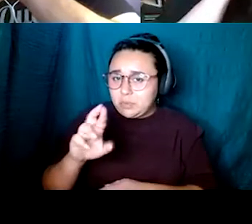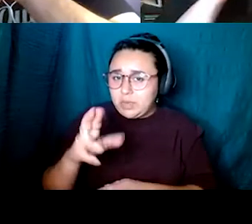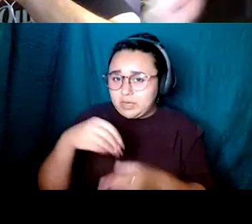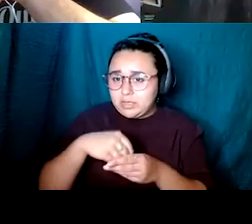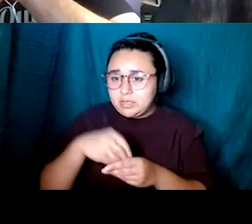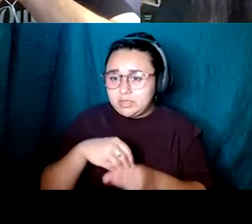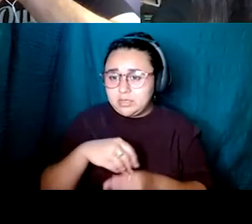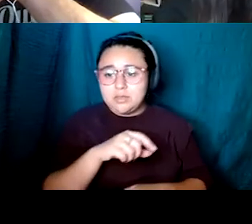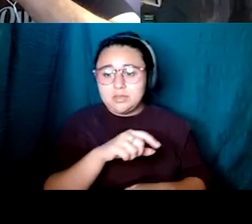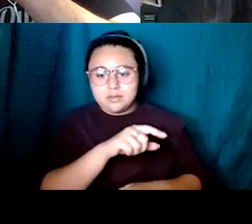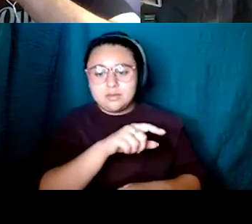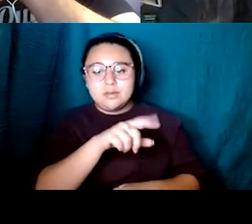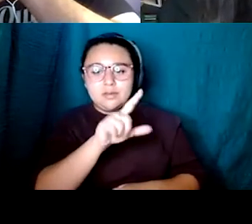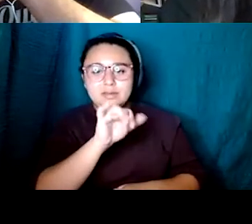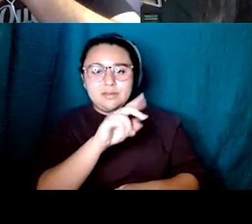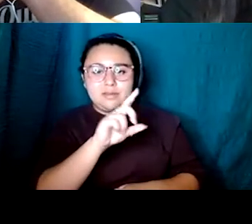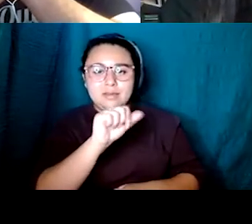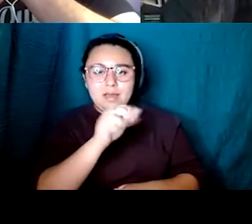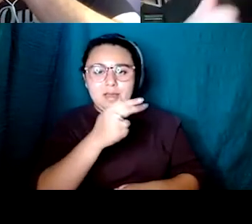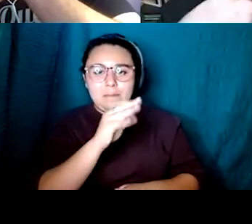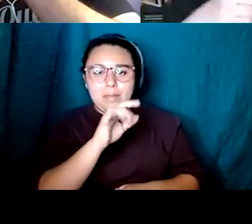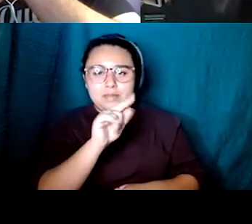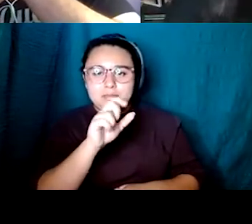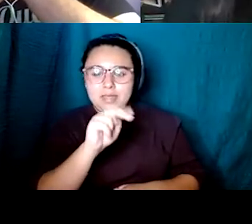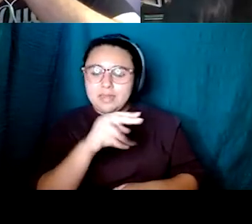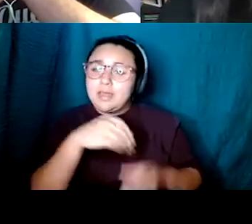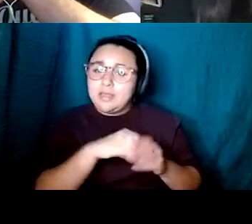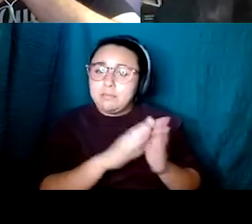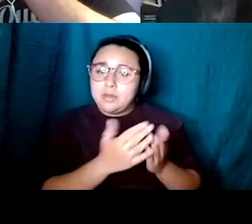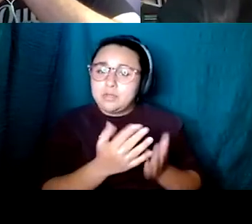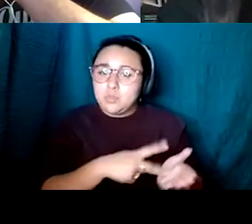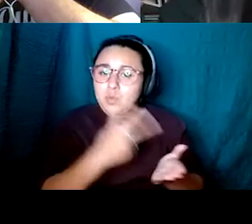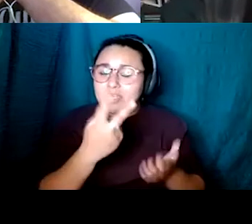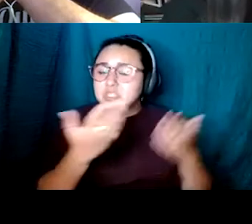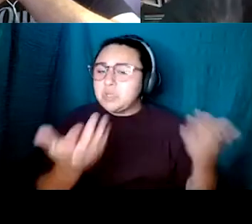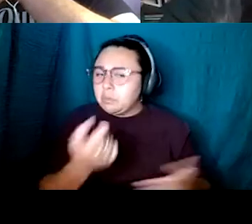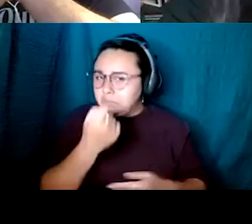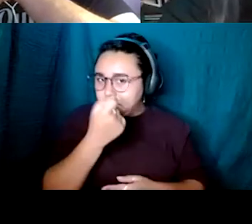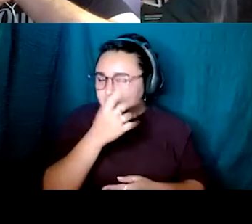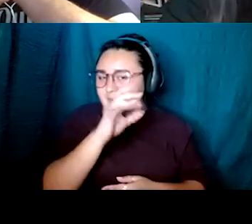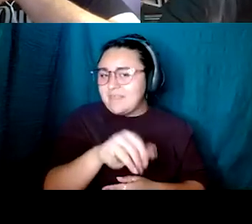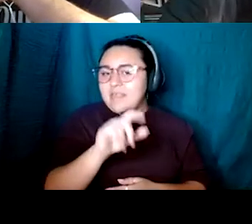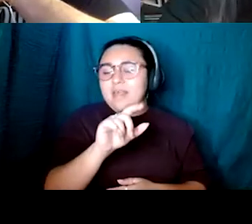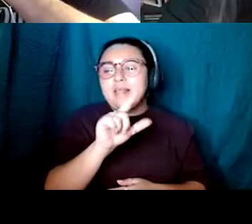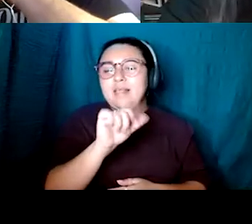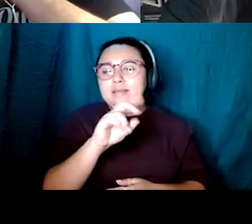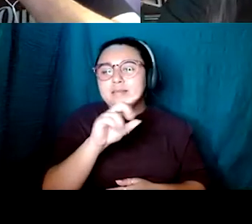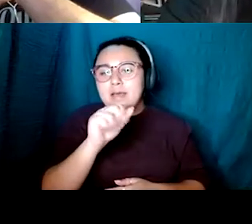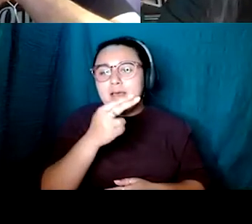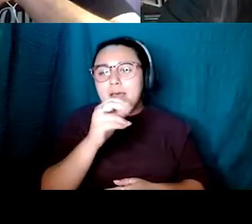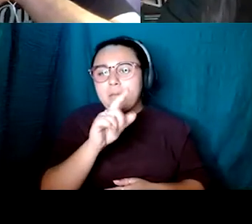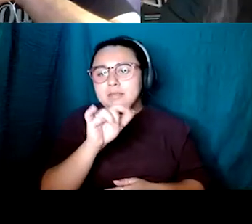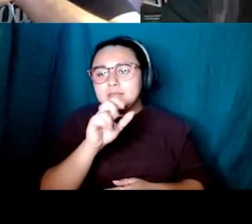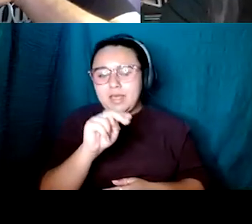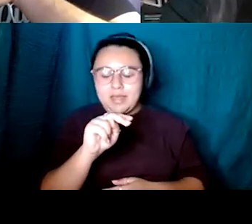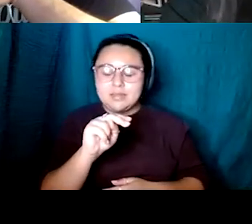Linda Hamilton appears at least twice in the book. So Linda Hamilton, Terminator 2 was very